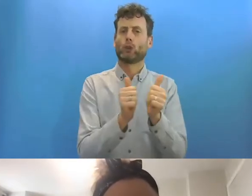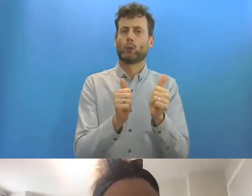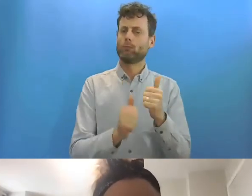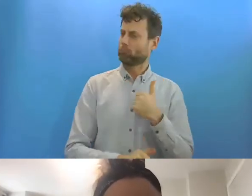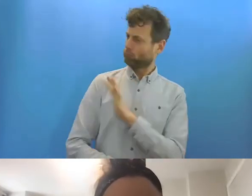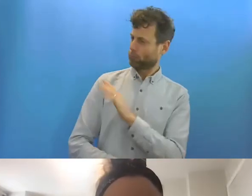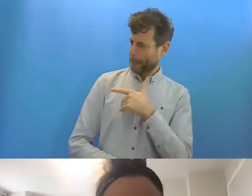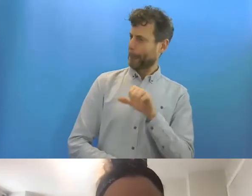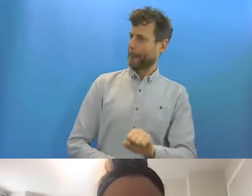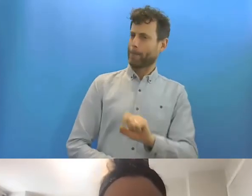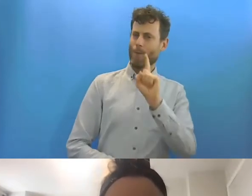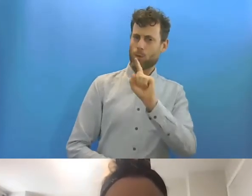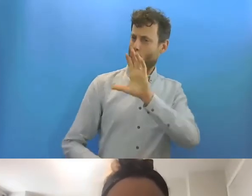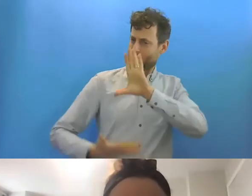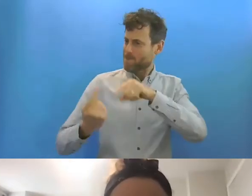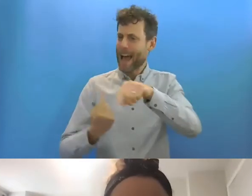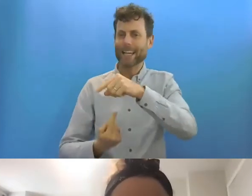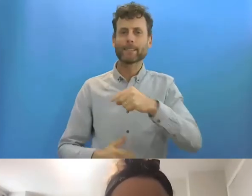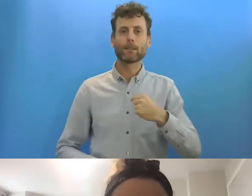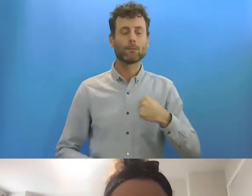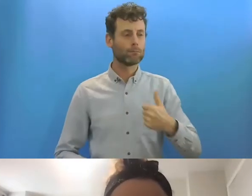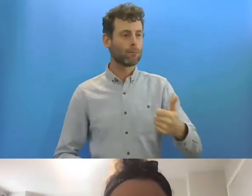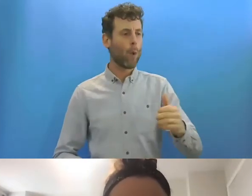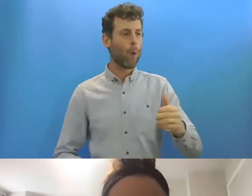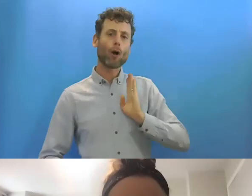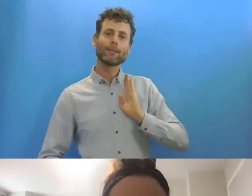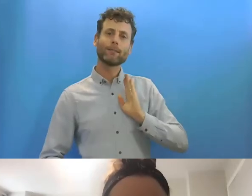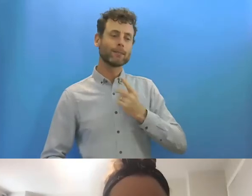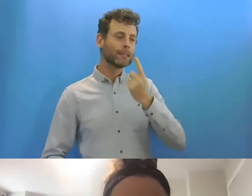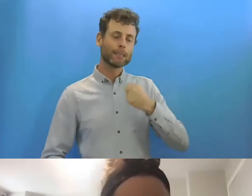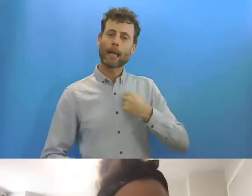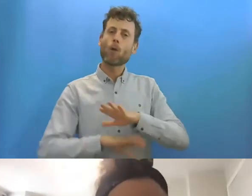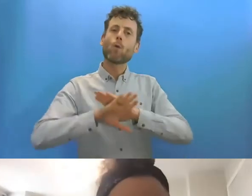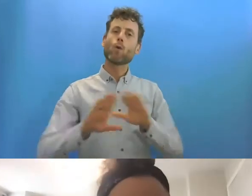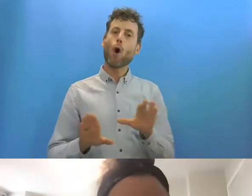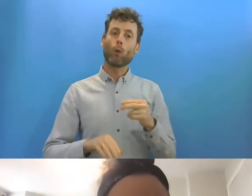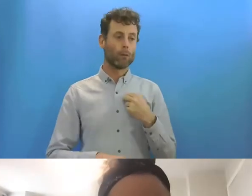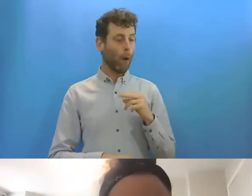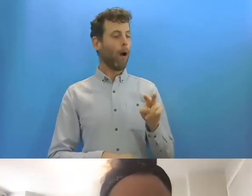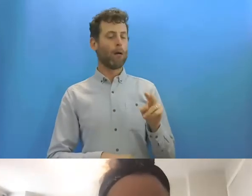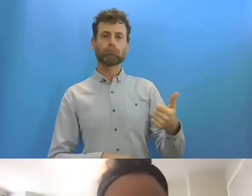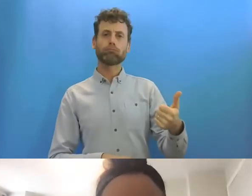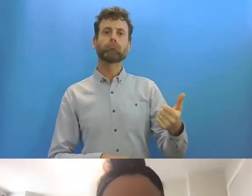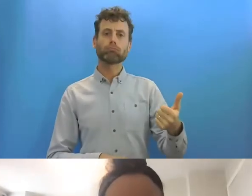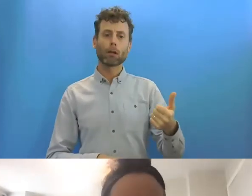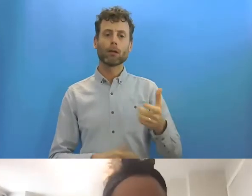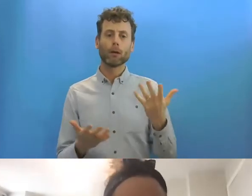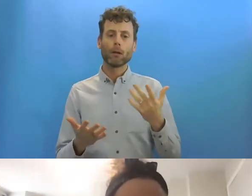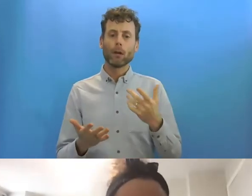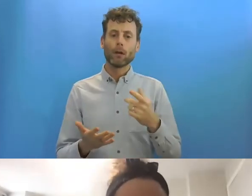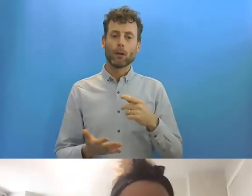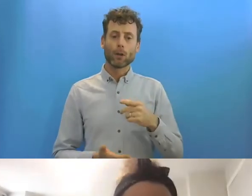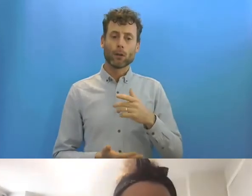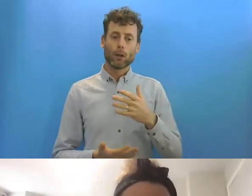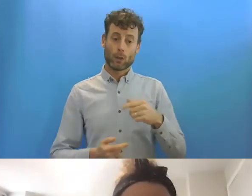artists that we work with are honest back, and that's a really important thing that Unlimited have. Like Joe was saying earlier, in terms of, this is a